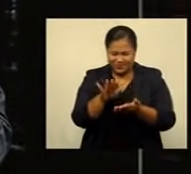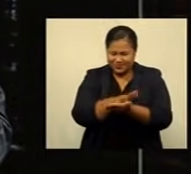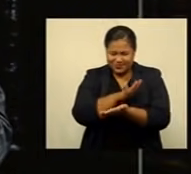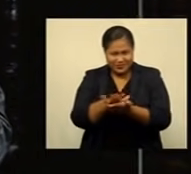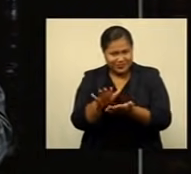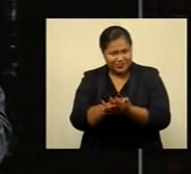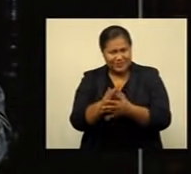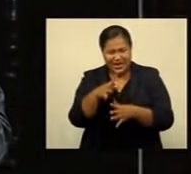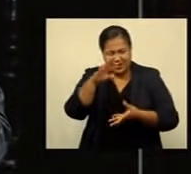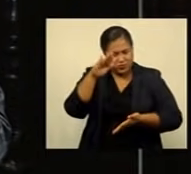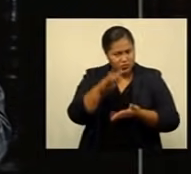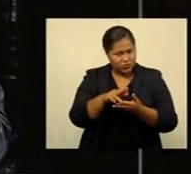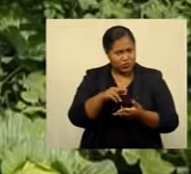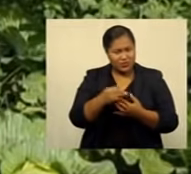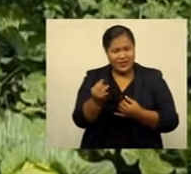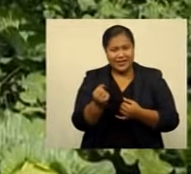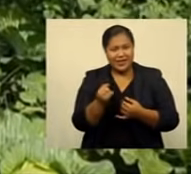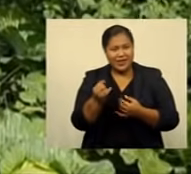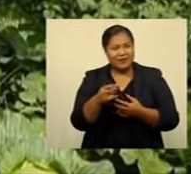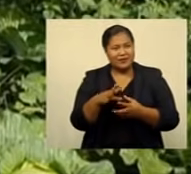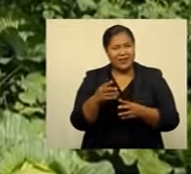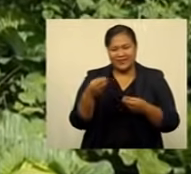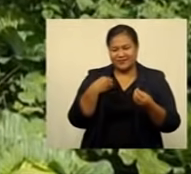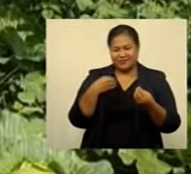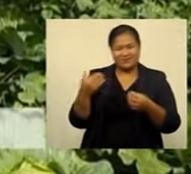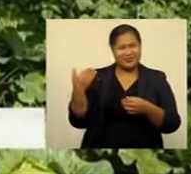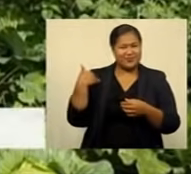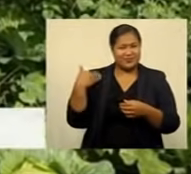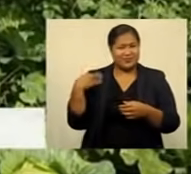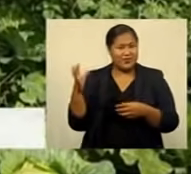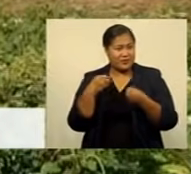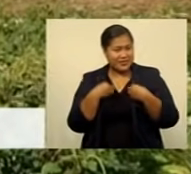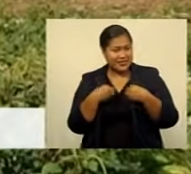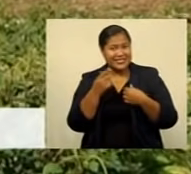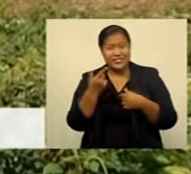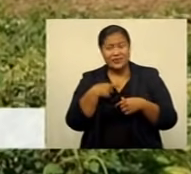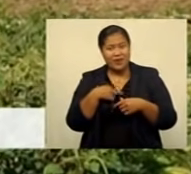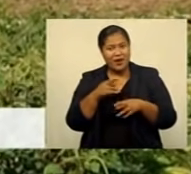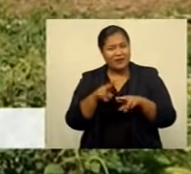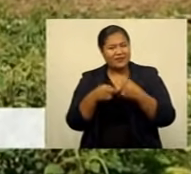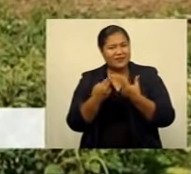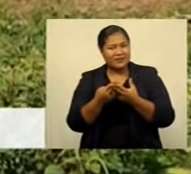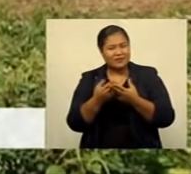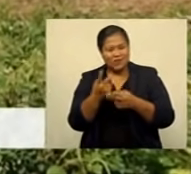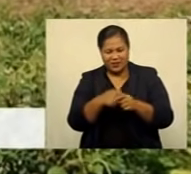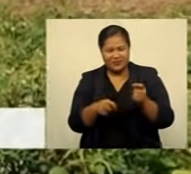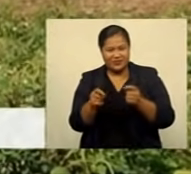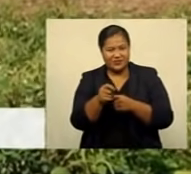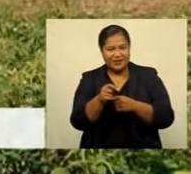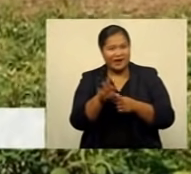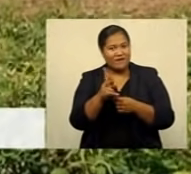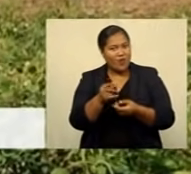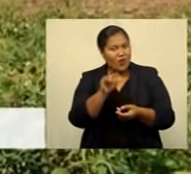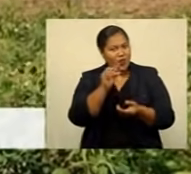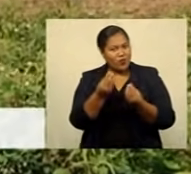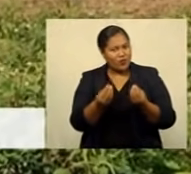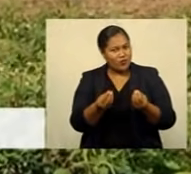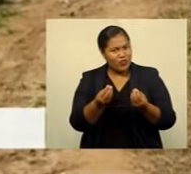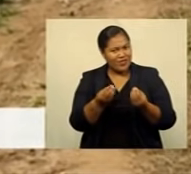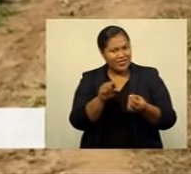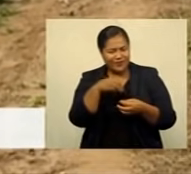to higher retail prices. He adds all these have forced families to make trade-offs in both the quantity and quality of their